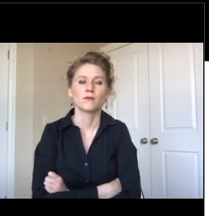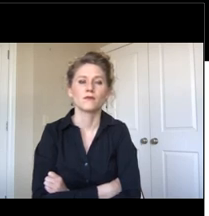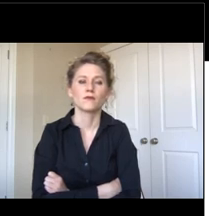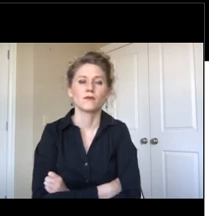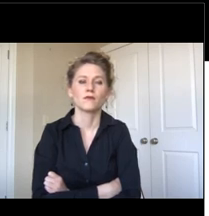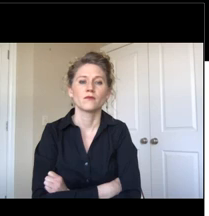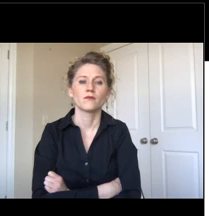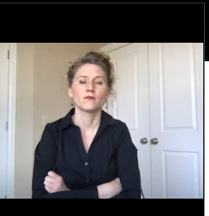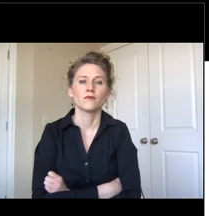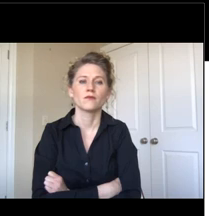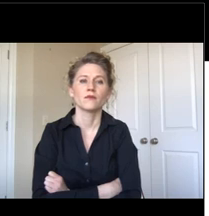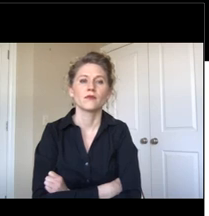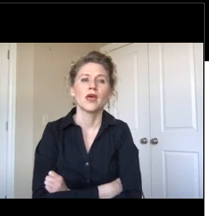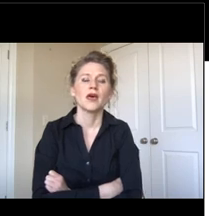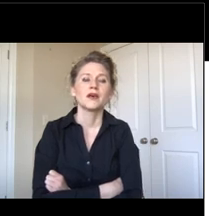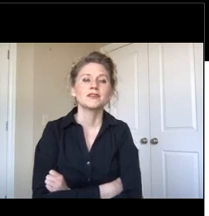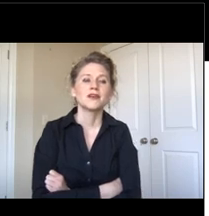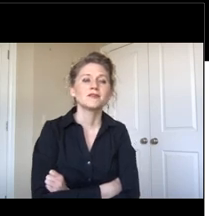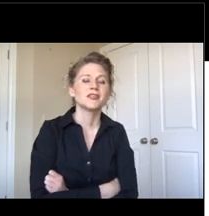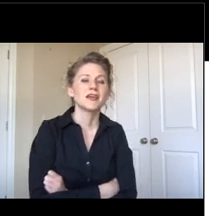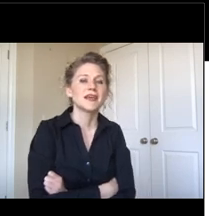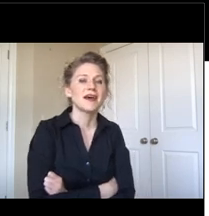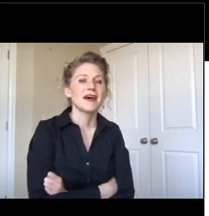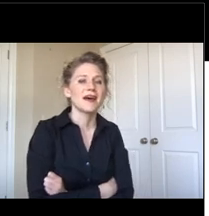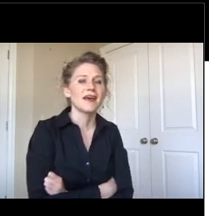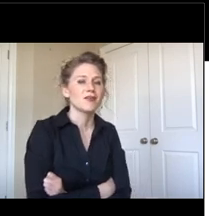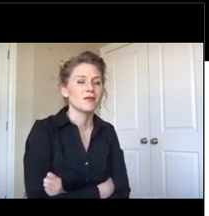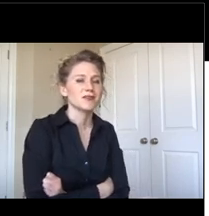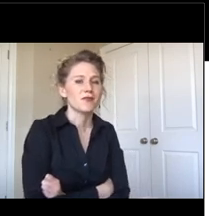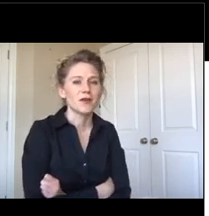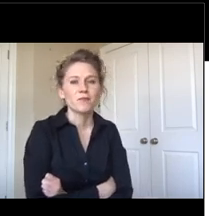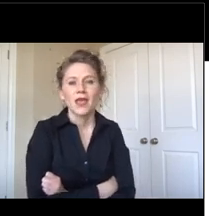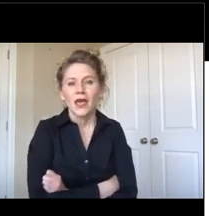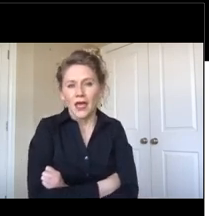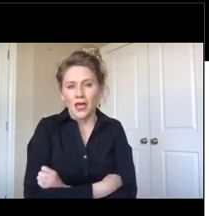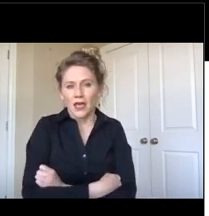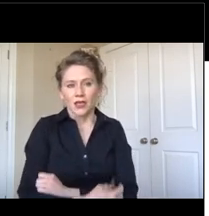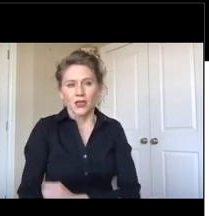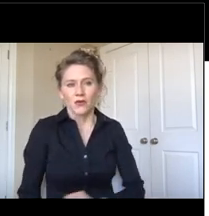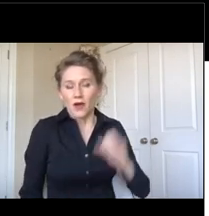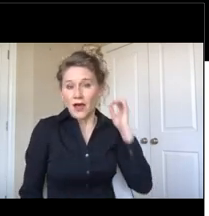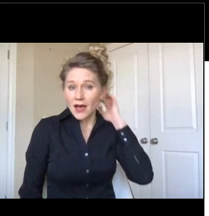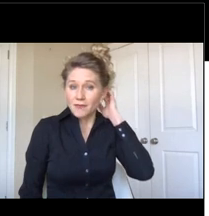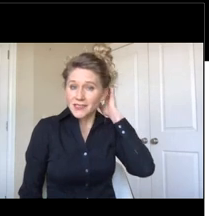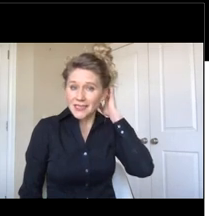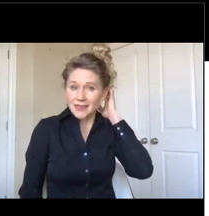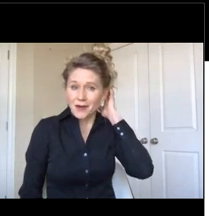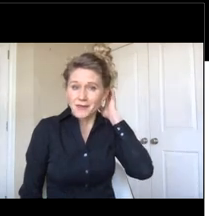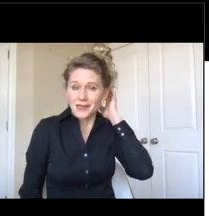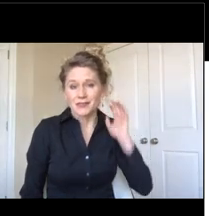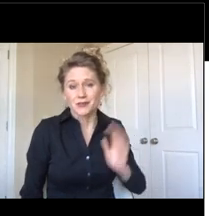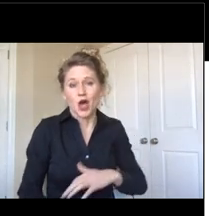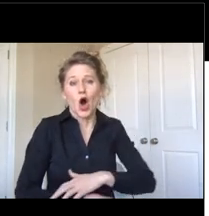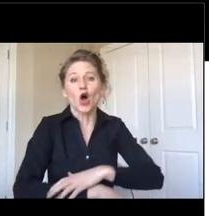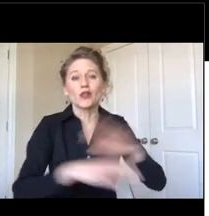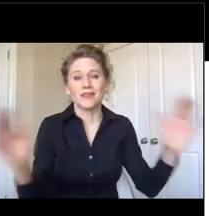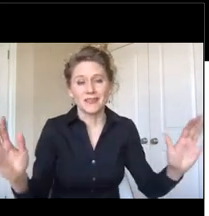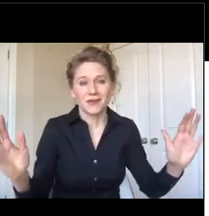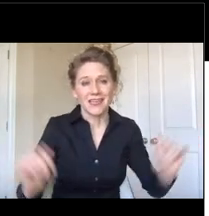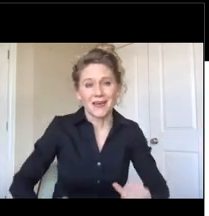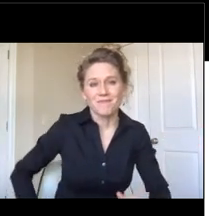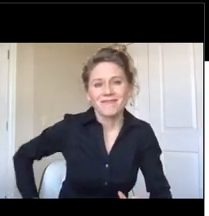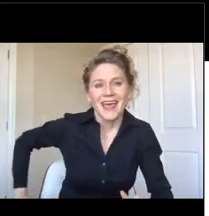how indestructible it is. So, Jerry, I have a question for you. Yep. You obviously probably didn't introduce